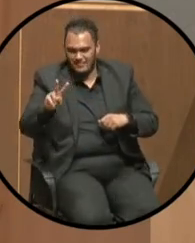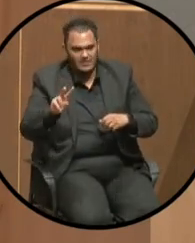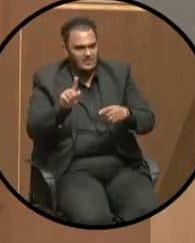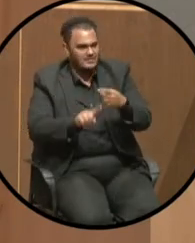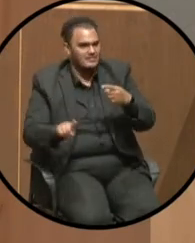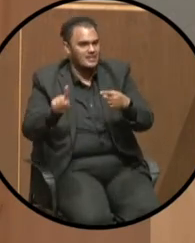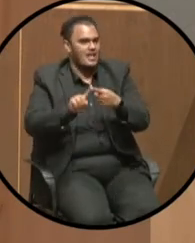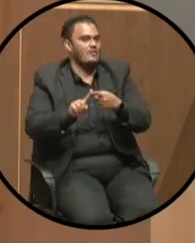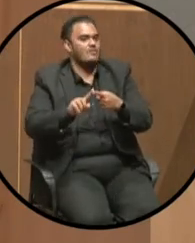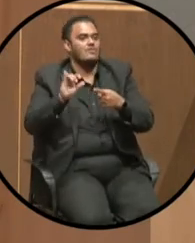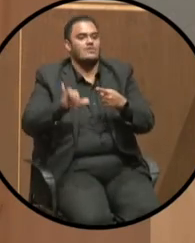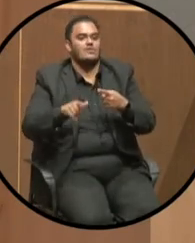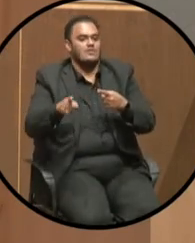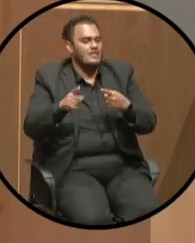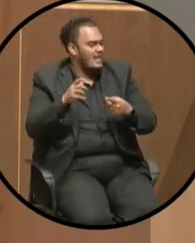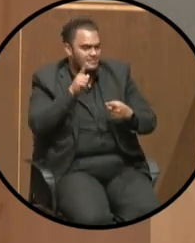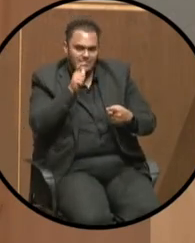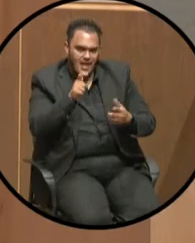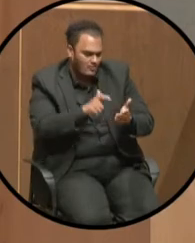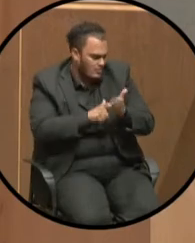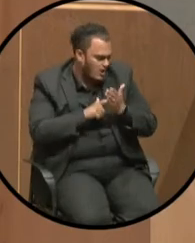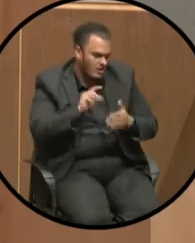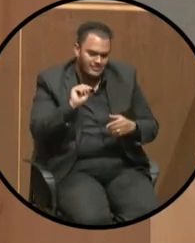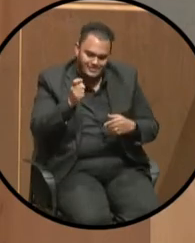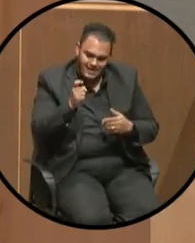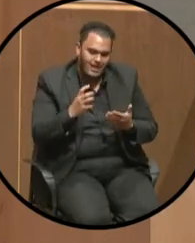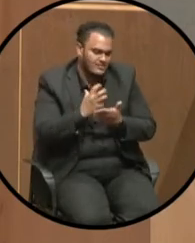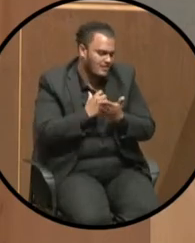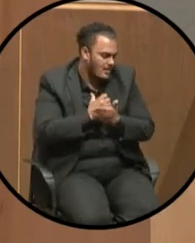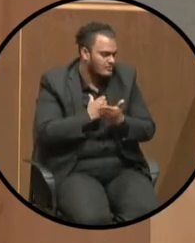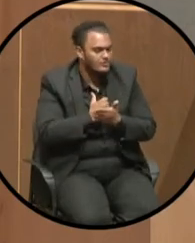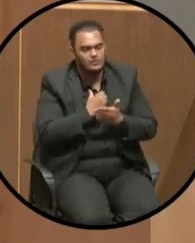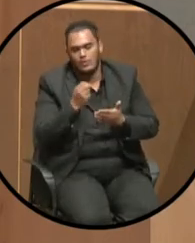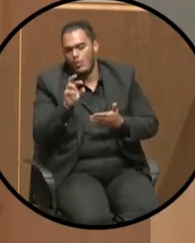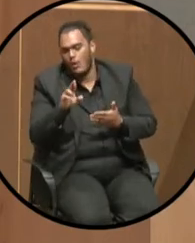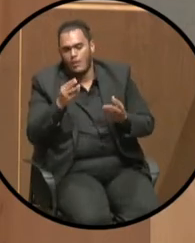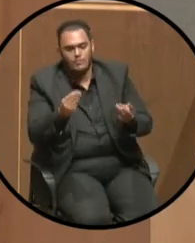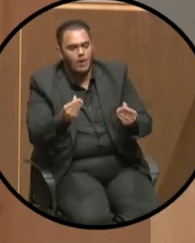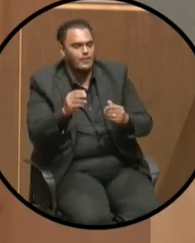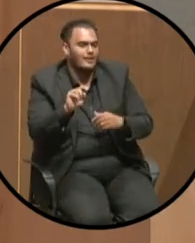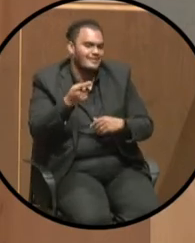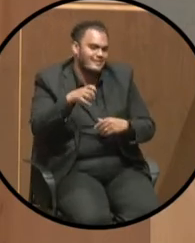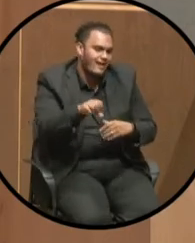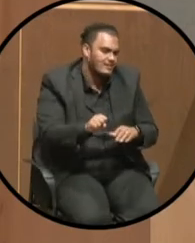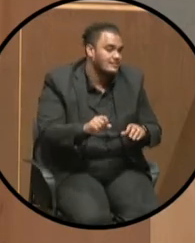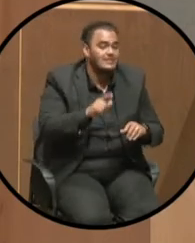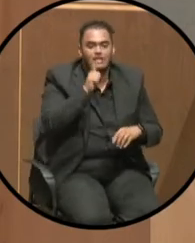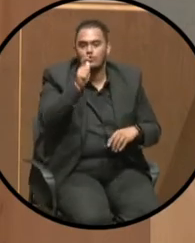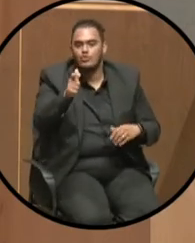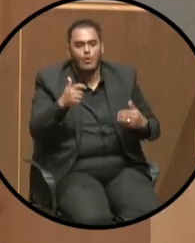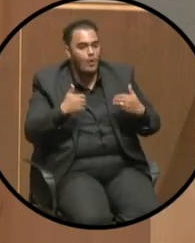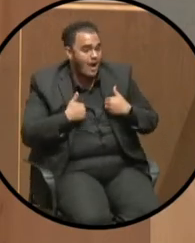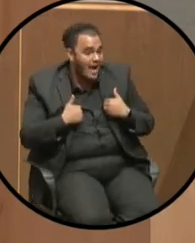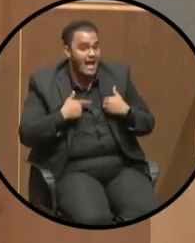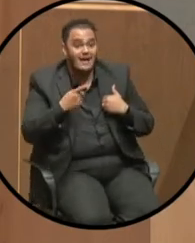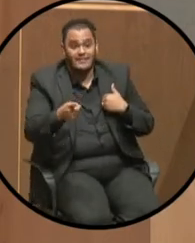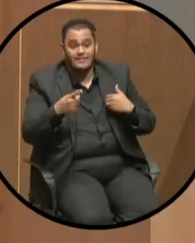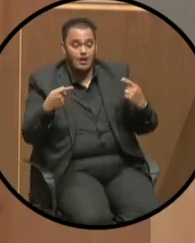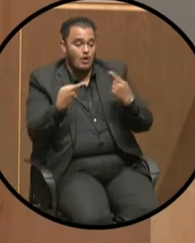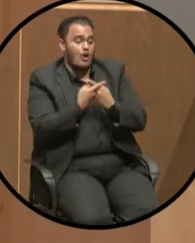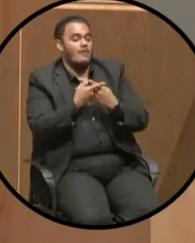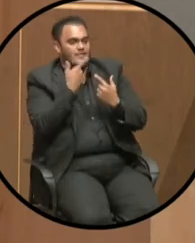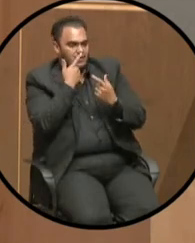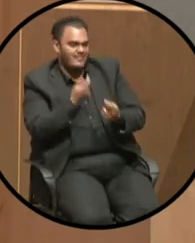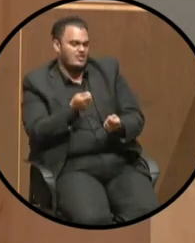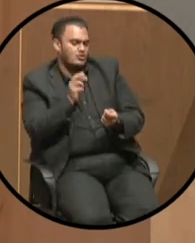represent any property owners, appraisers, tax collectors, or tax authorities in any review of property taxes, and that they don't have a conflict of interest or appearance of a